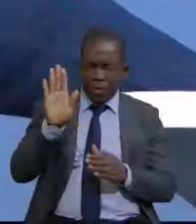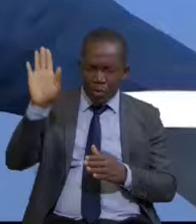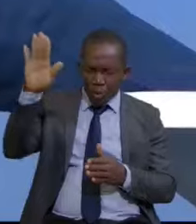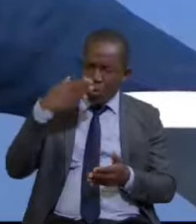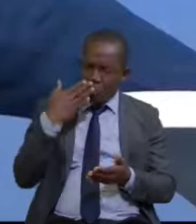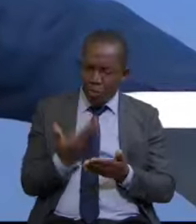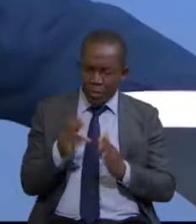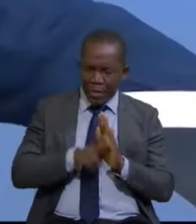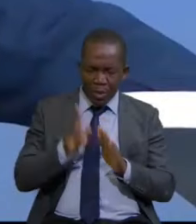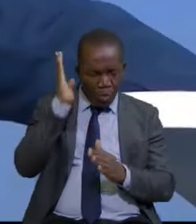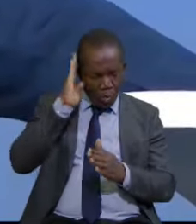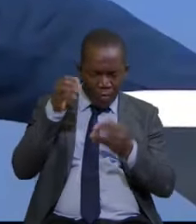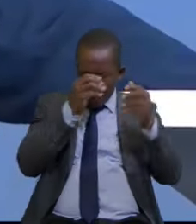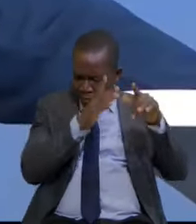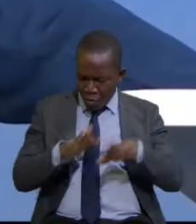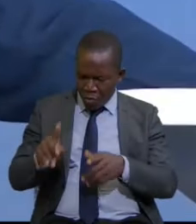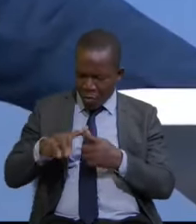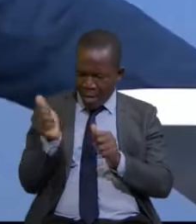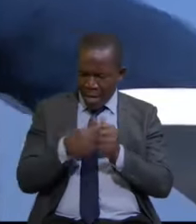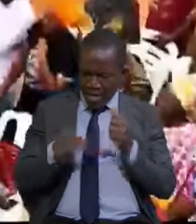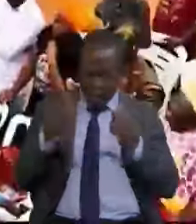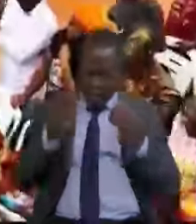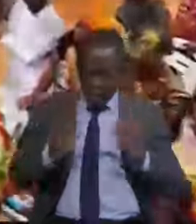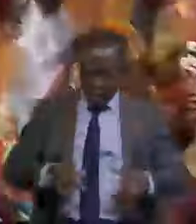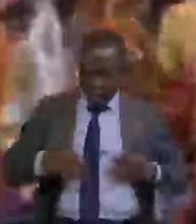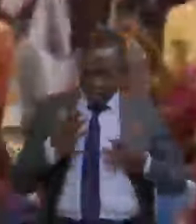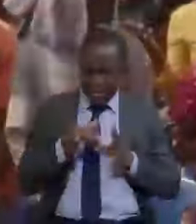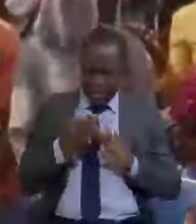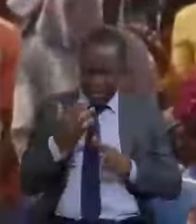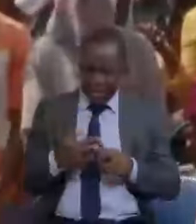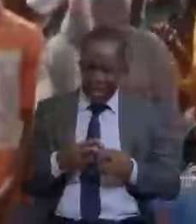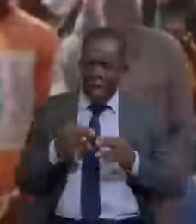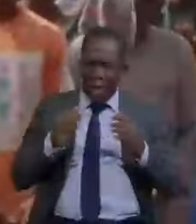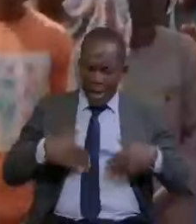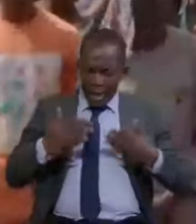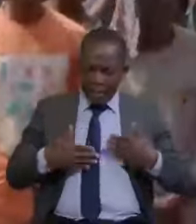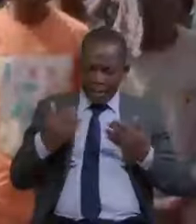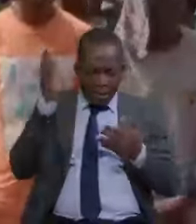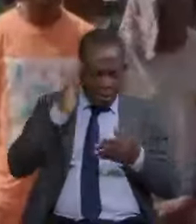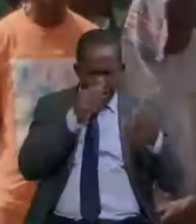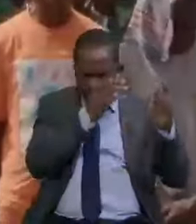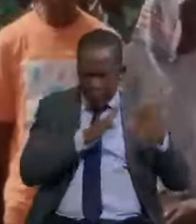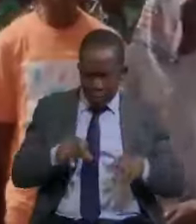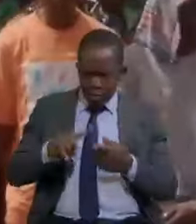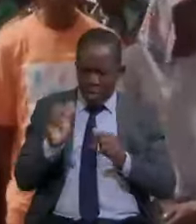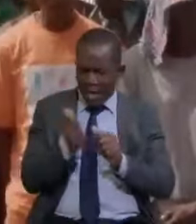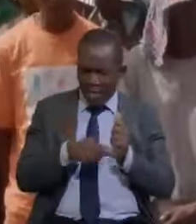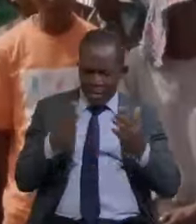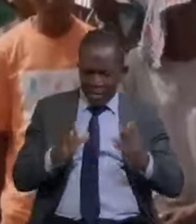and joy will flow into every life. Miracles, salvation, blessing,